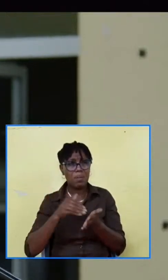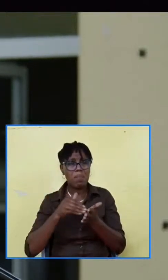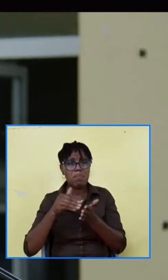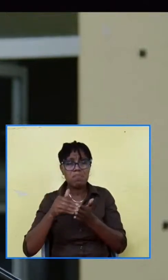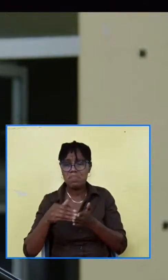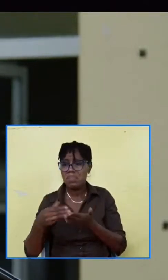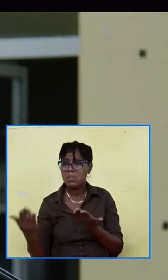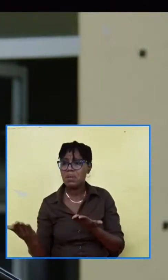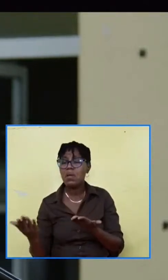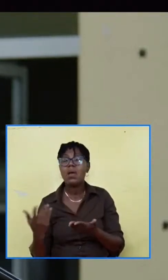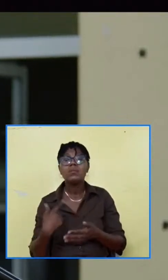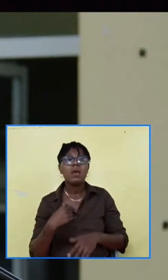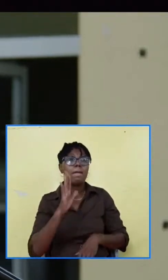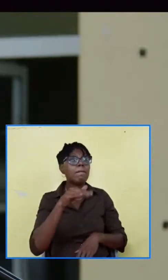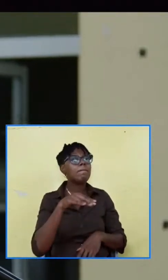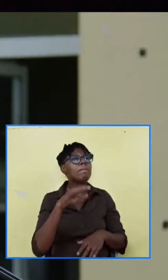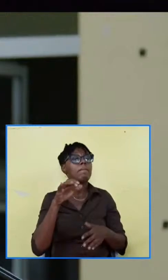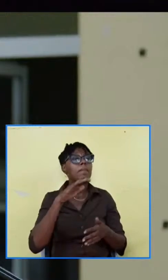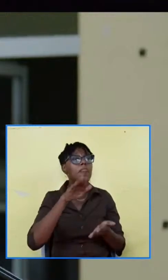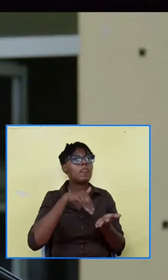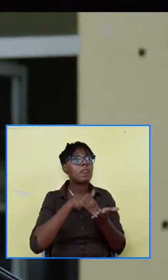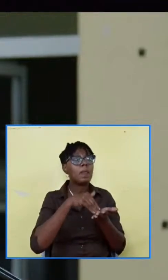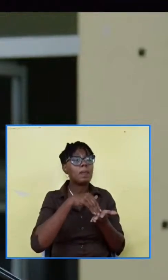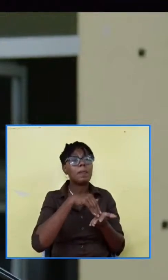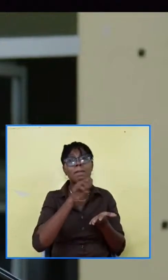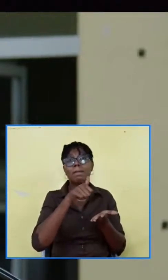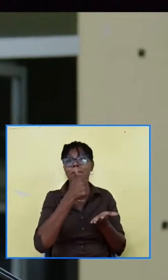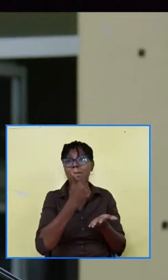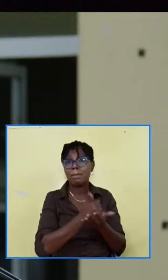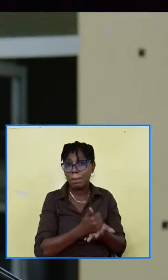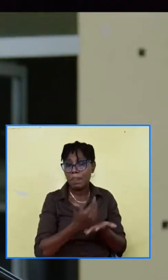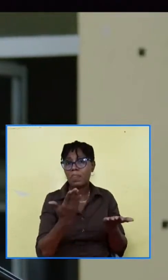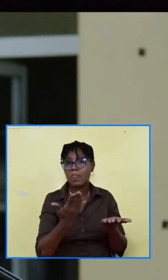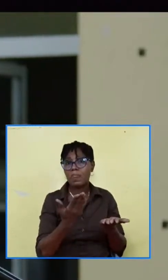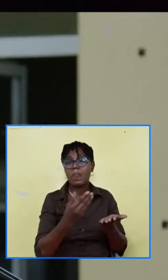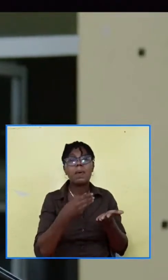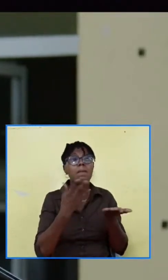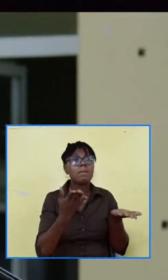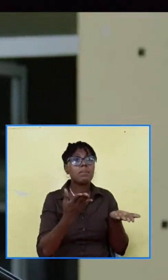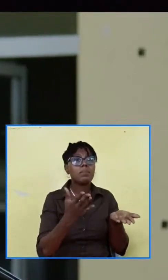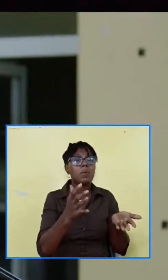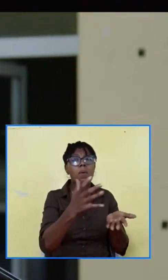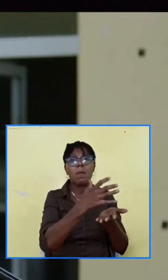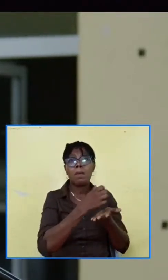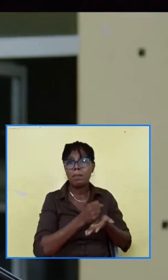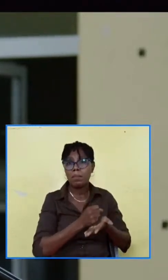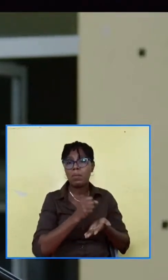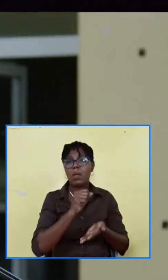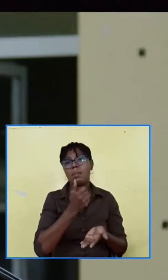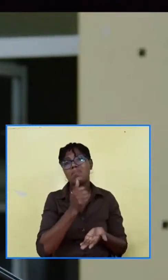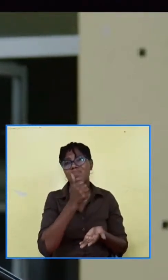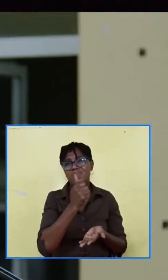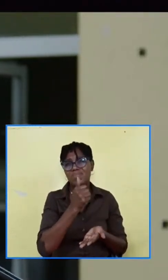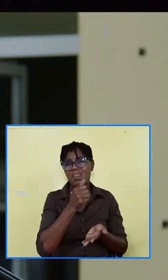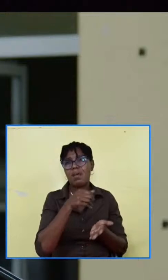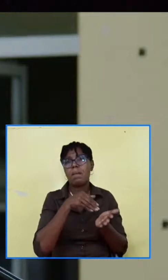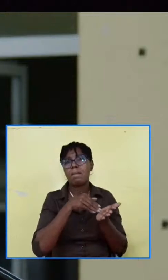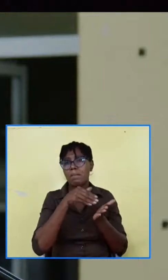bank, we'll give you a blanket coverage to bring in $10 million worth, buy $10 million worth of whatever equities you need in whatever